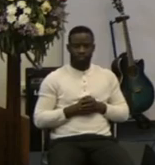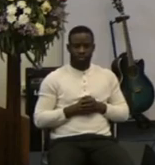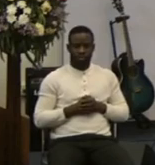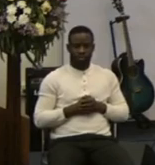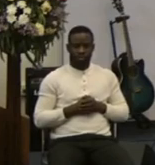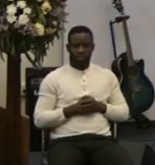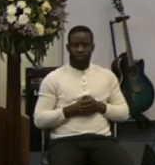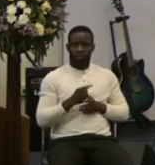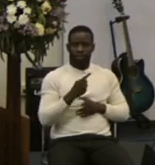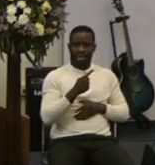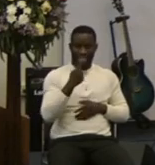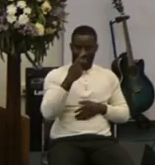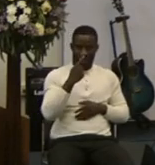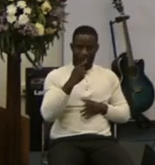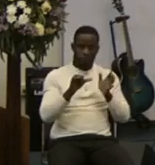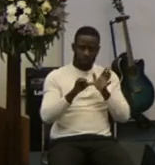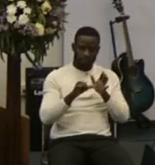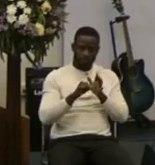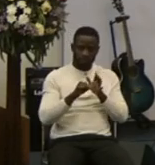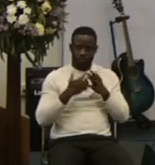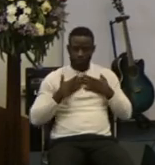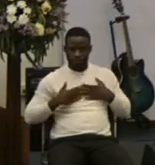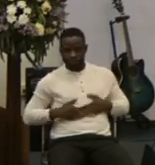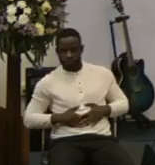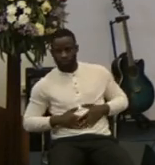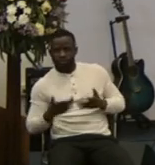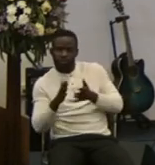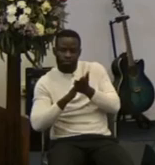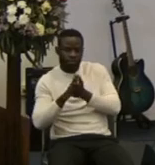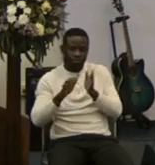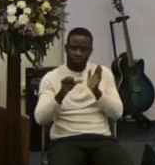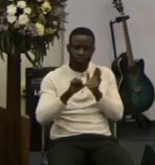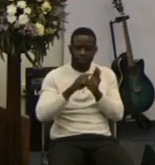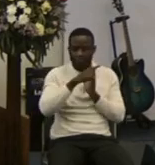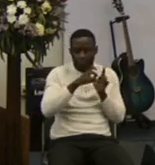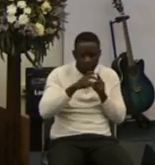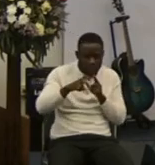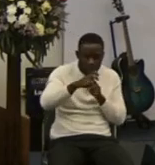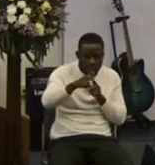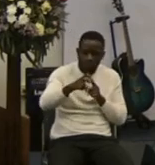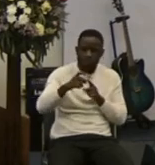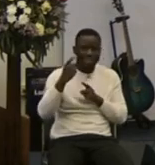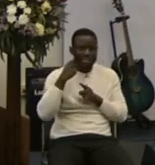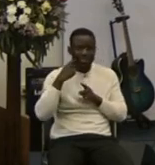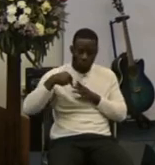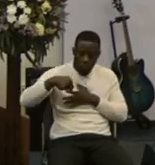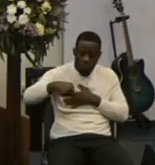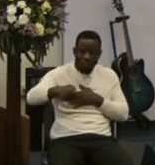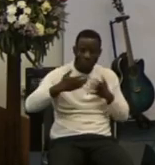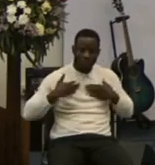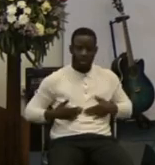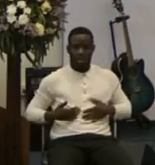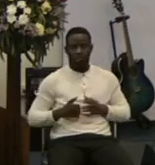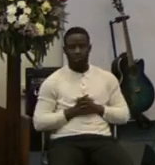that it's a thorn in his flesh seems to imply he is struggling with some